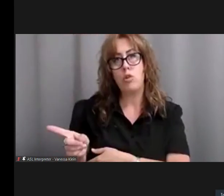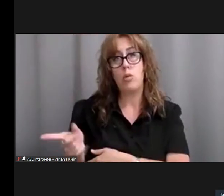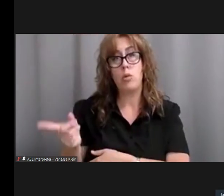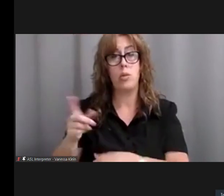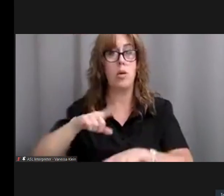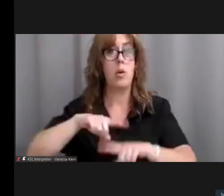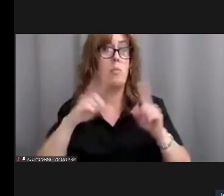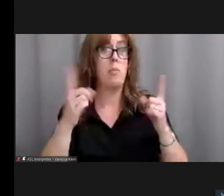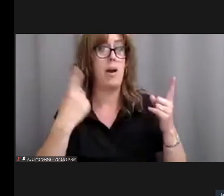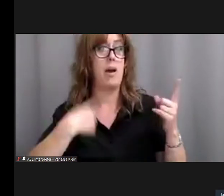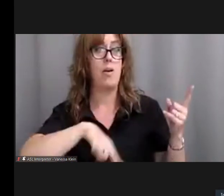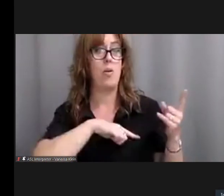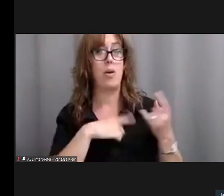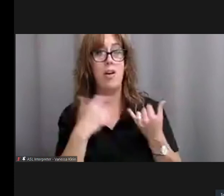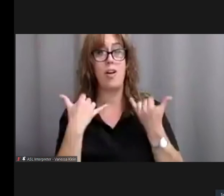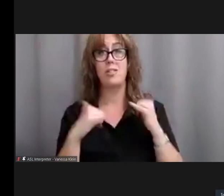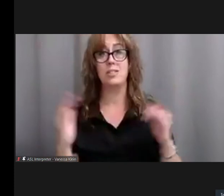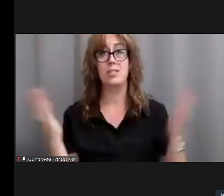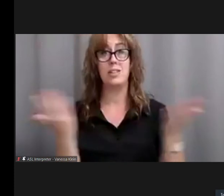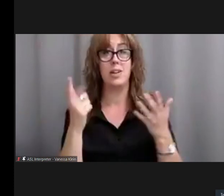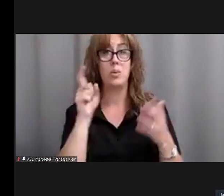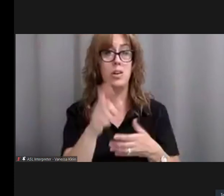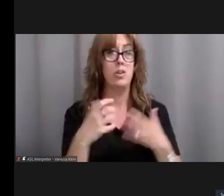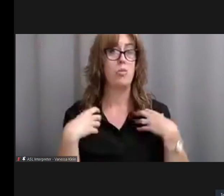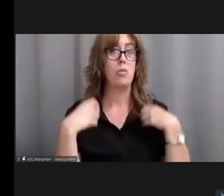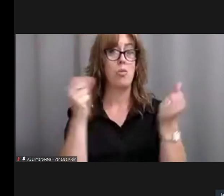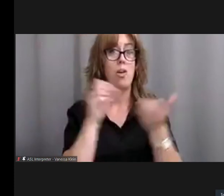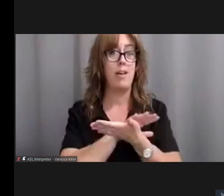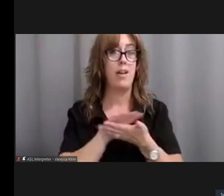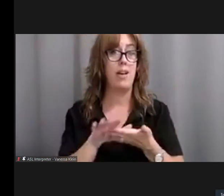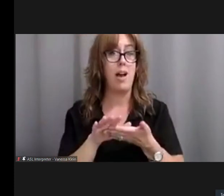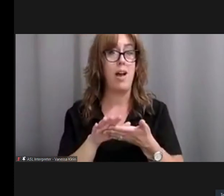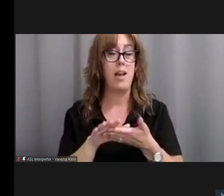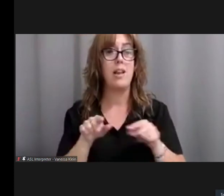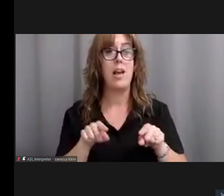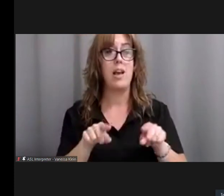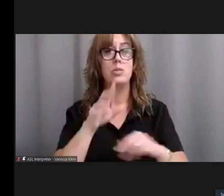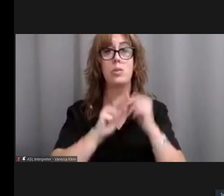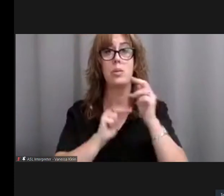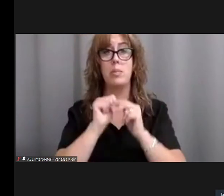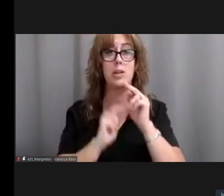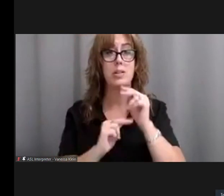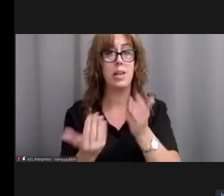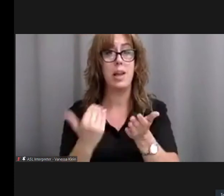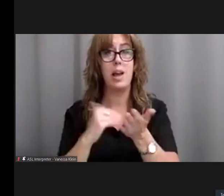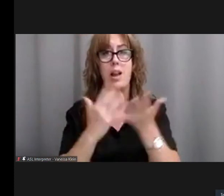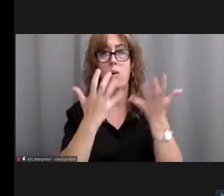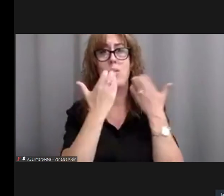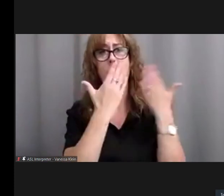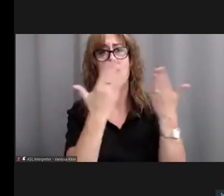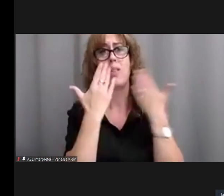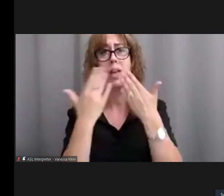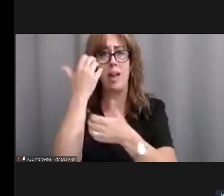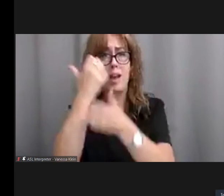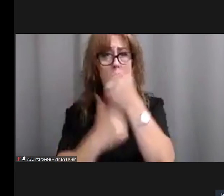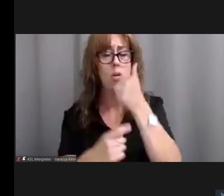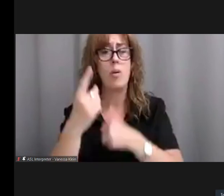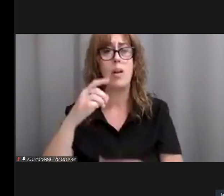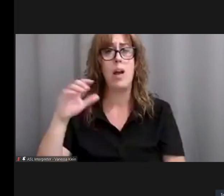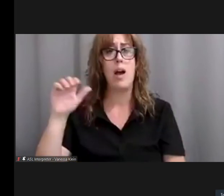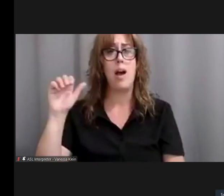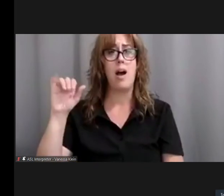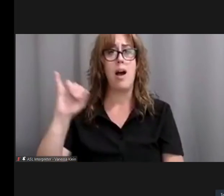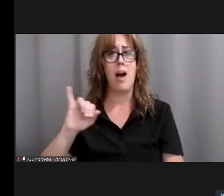brave and kind as we build again. I just want to thank you all for coming and thank the IPA, the IPC